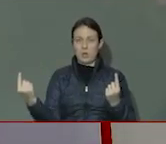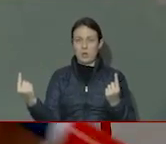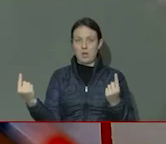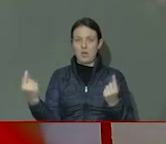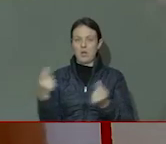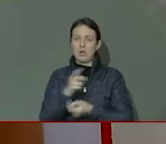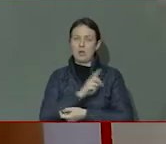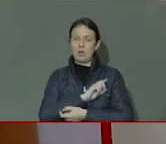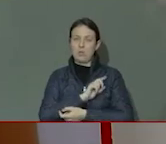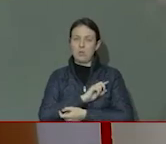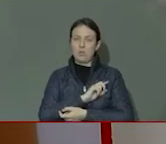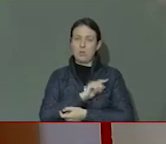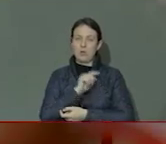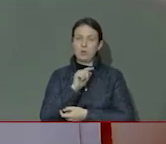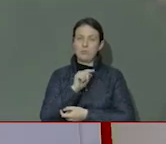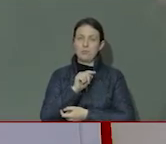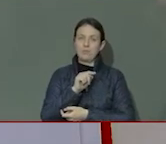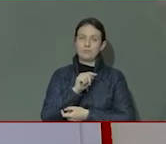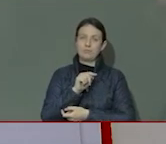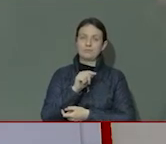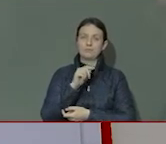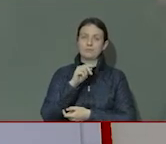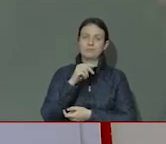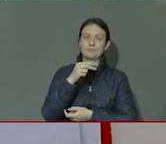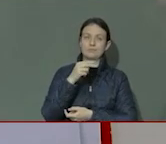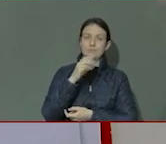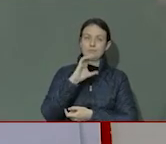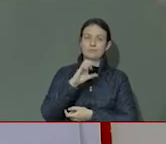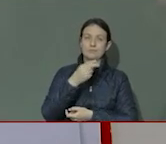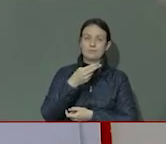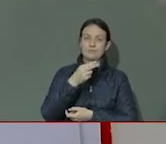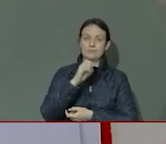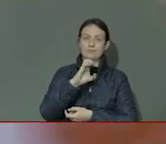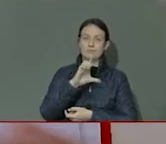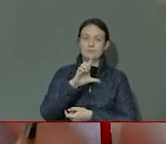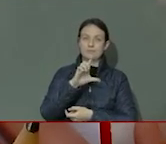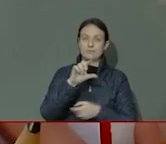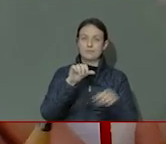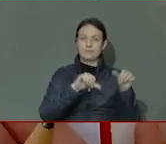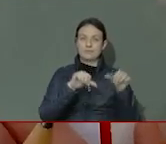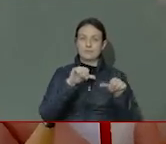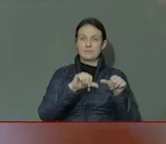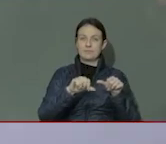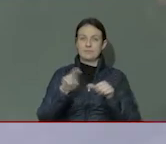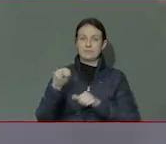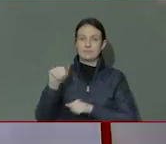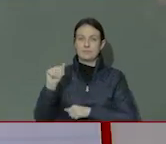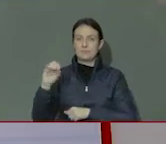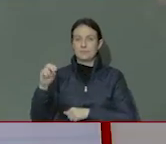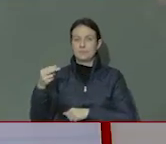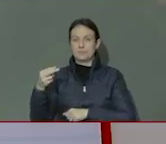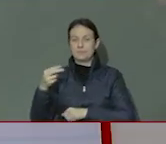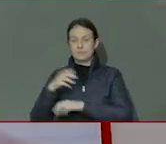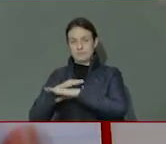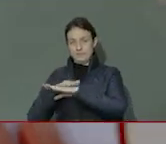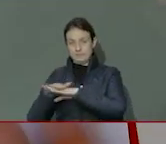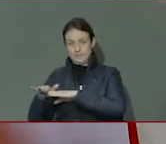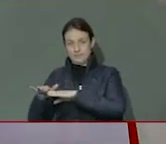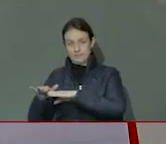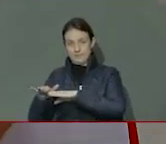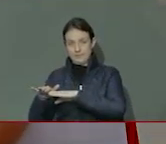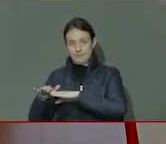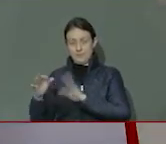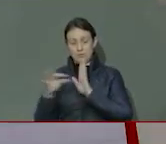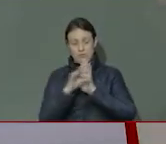hydrochloric acid is the acid, sodium hydroxide is our base. So, the formula that I like to